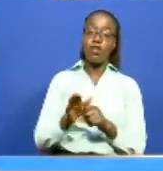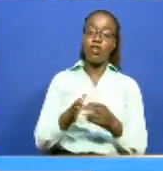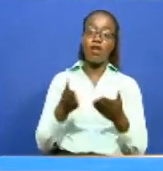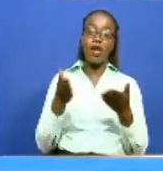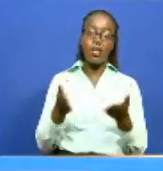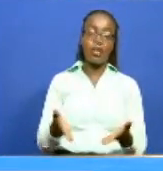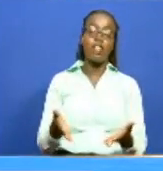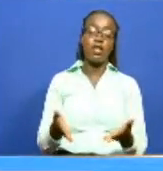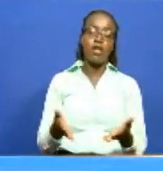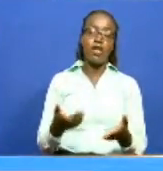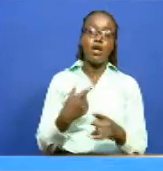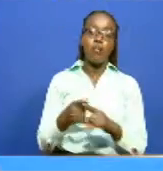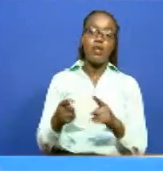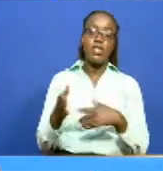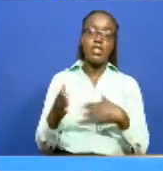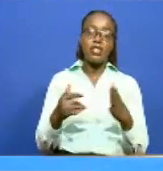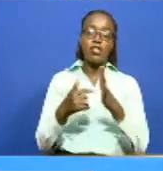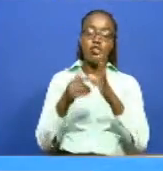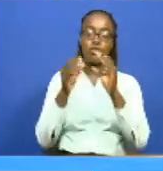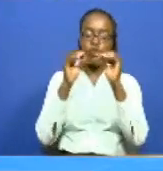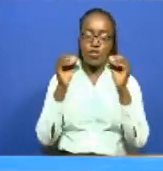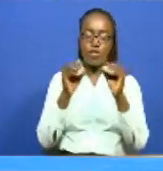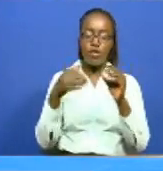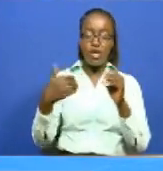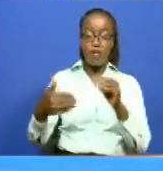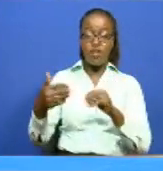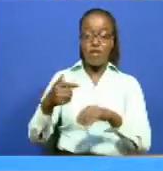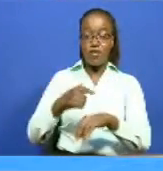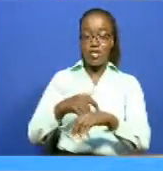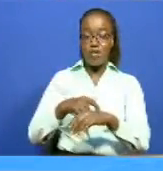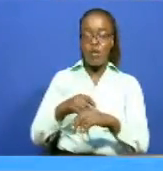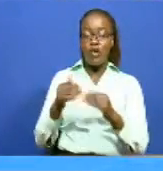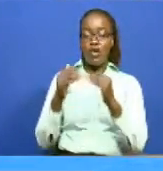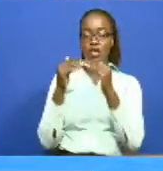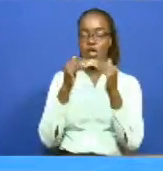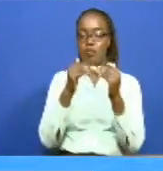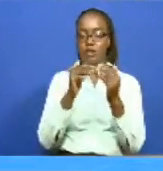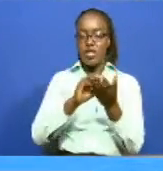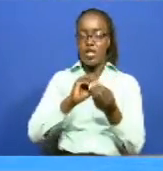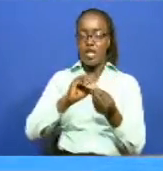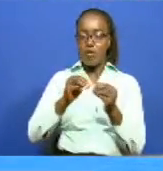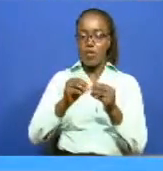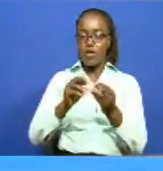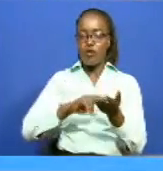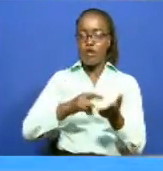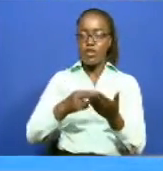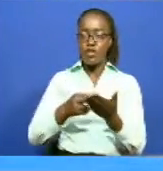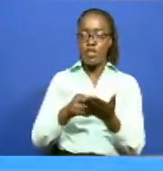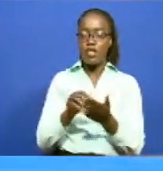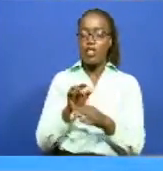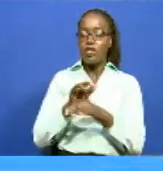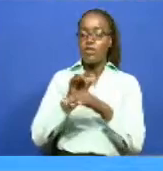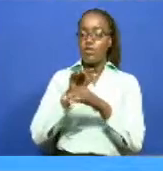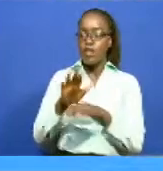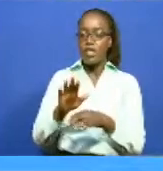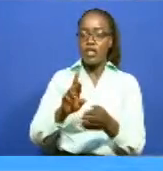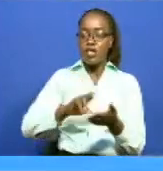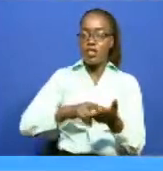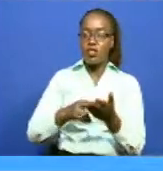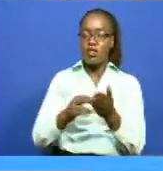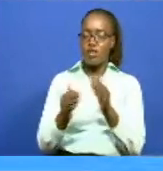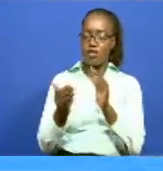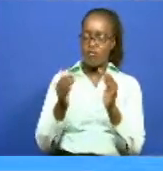are asymptomatic. So every time you have a limited number of resources, you have to deploy those resources in a rational